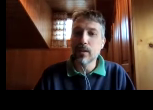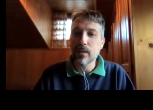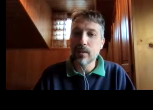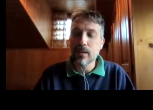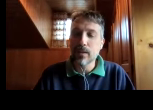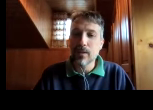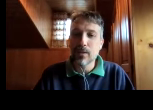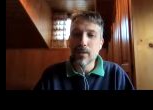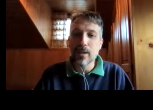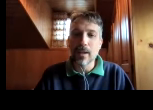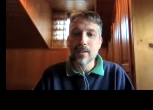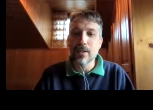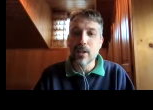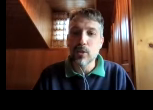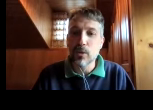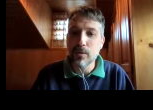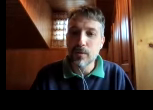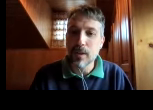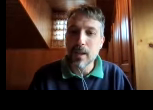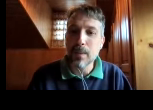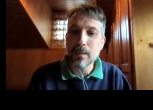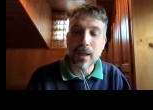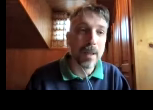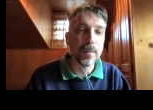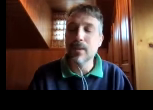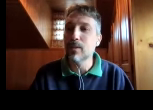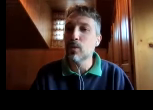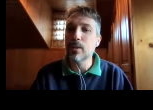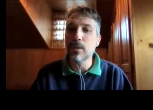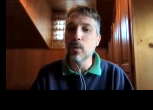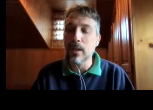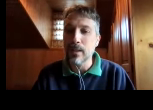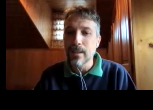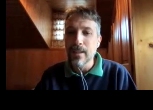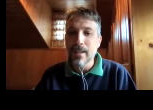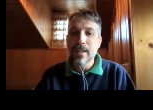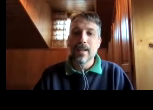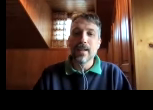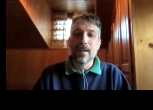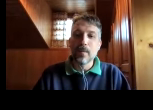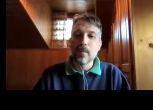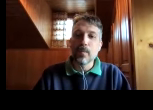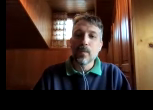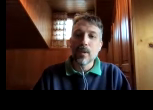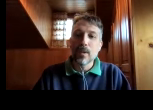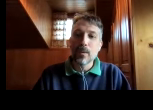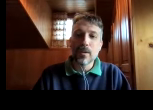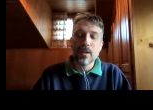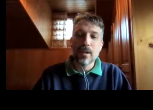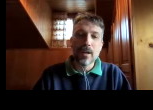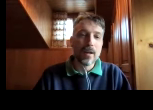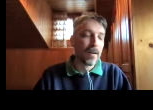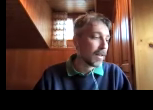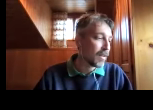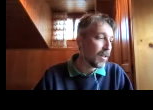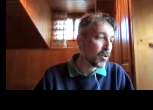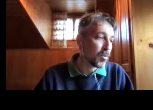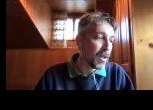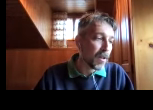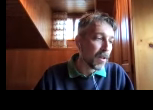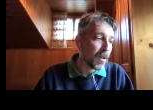we can start the last session of AMLaP 2021 with